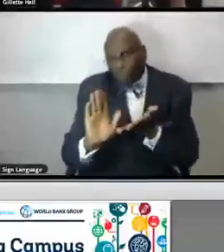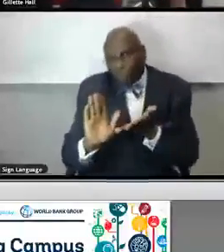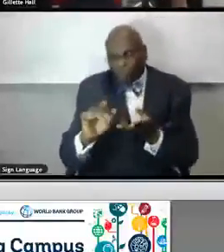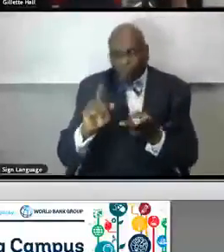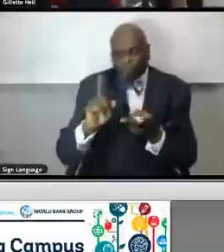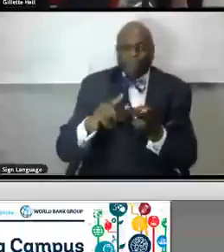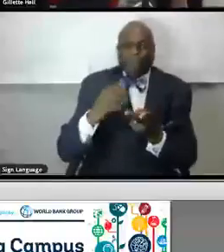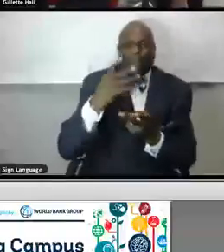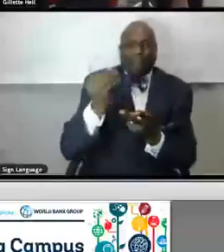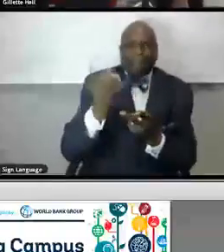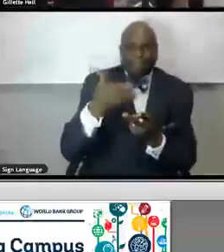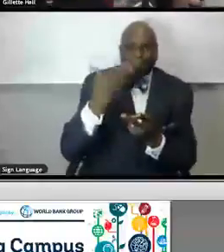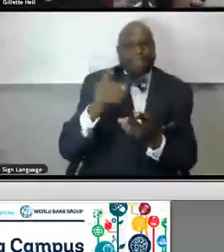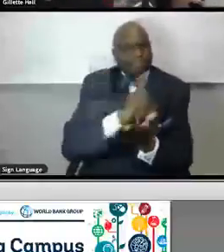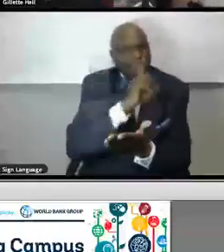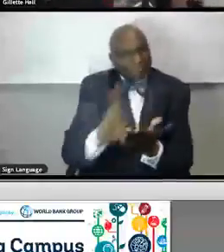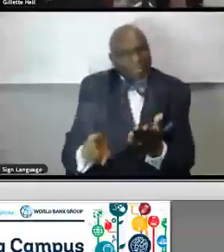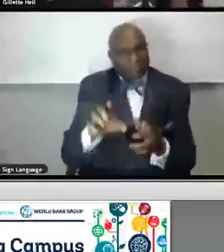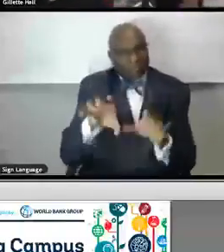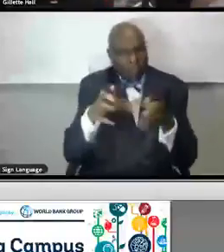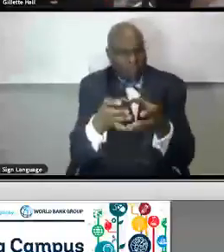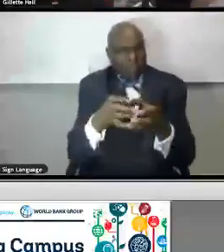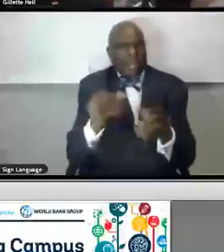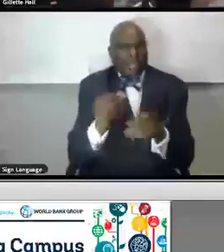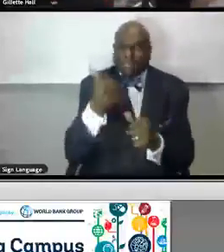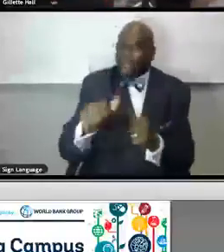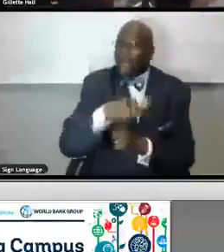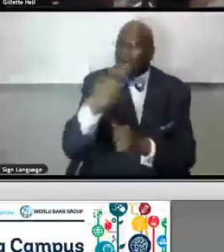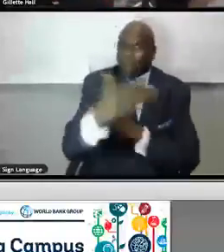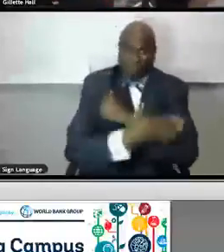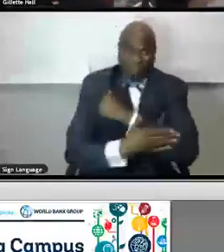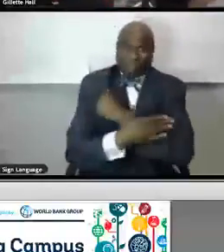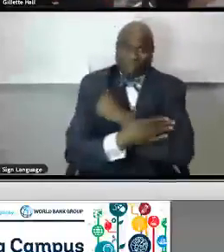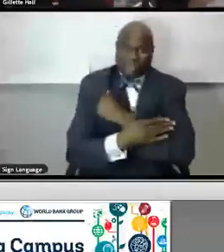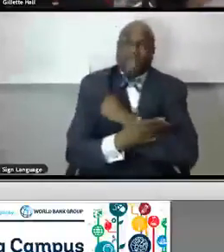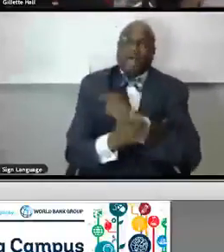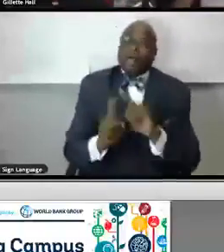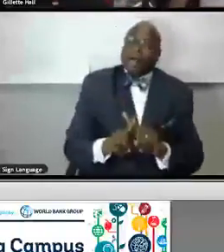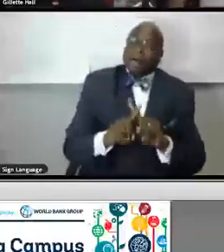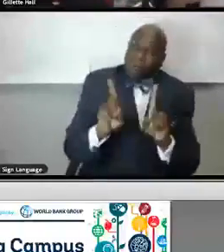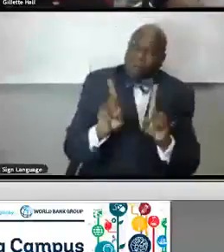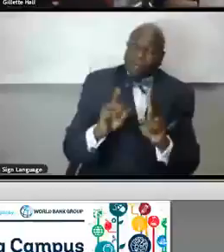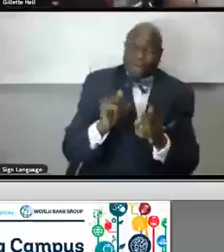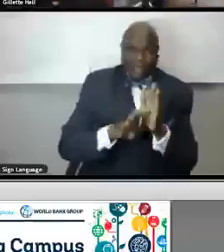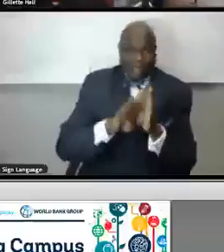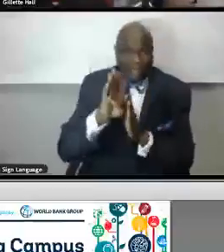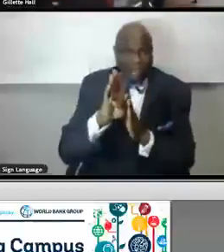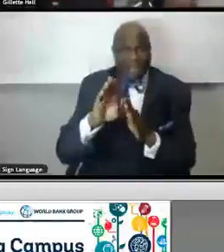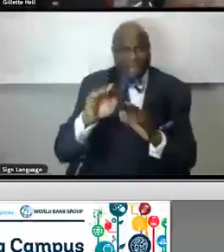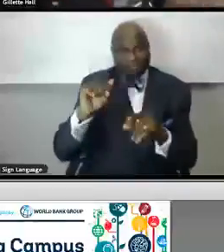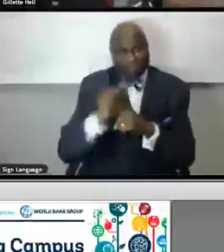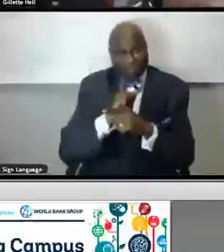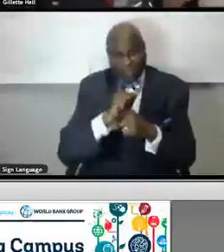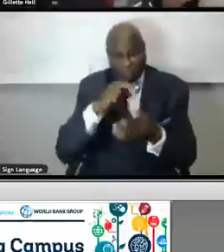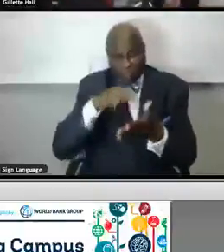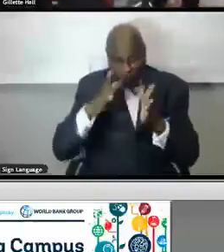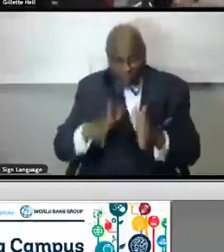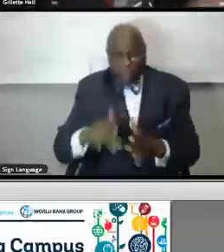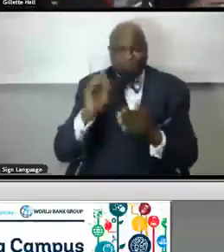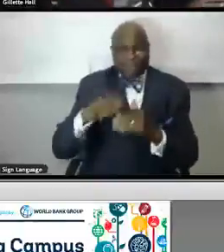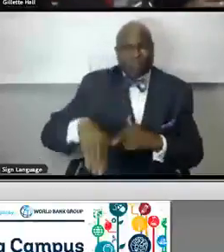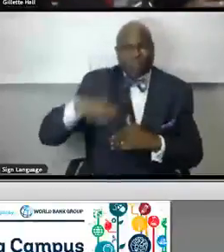and discriminated groups as any other country. But being a development practitioner, having been